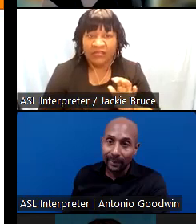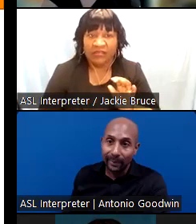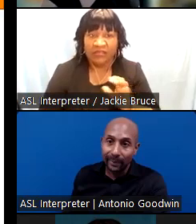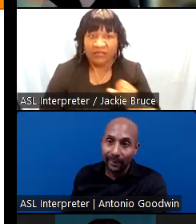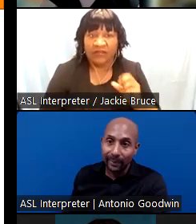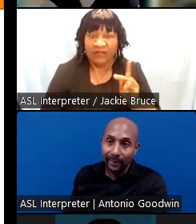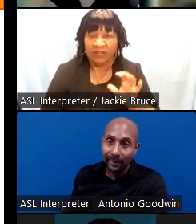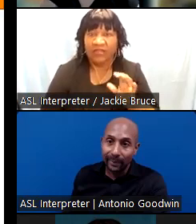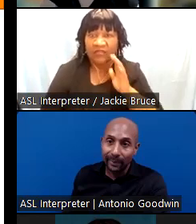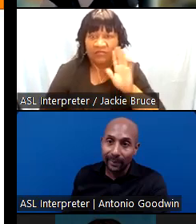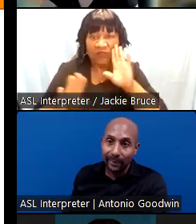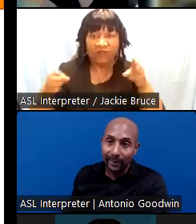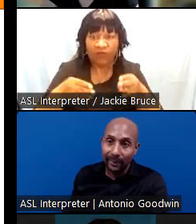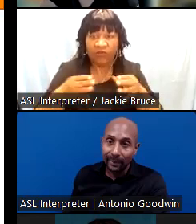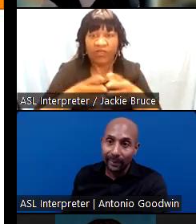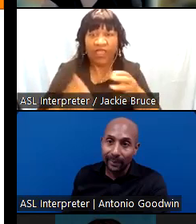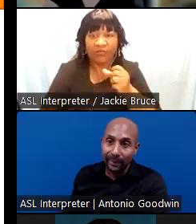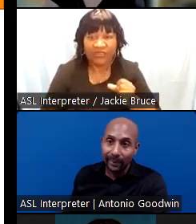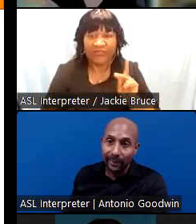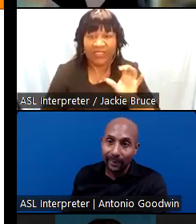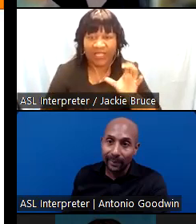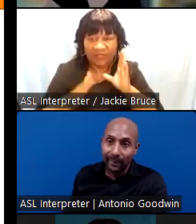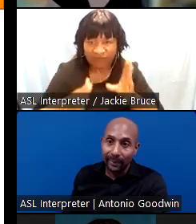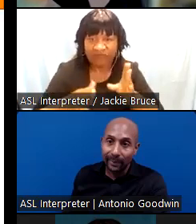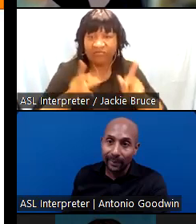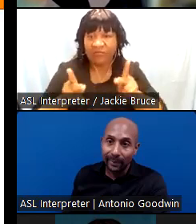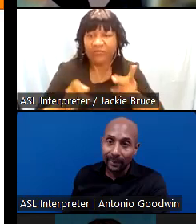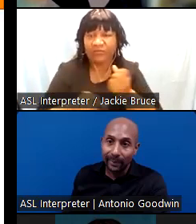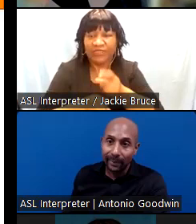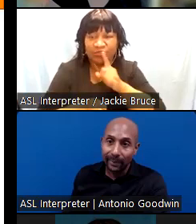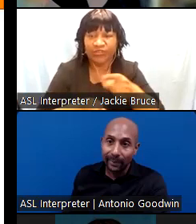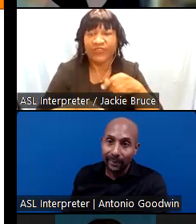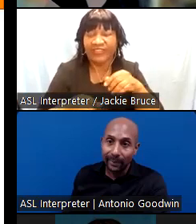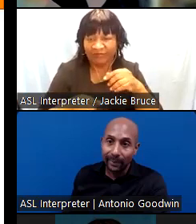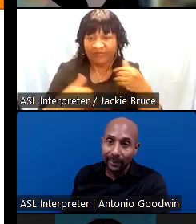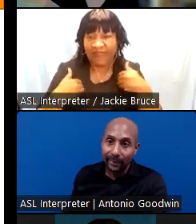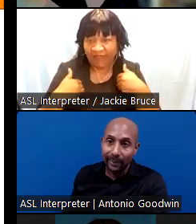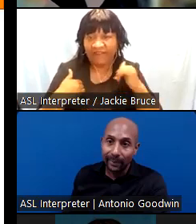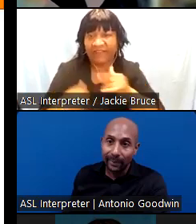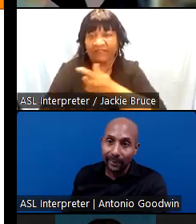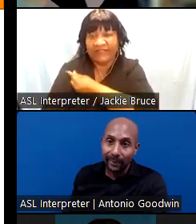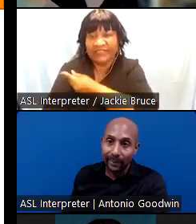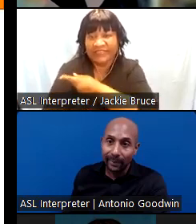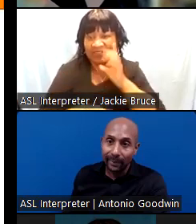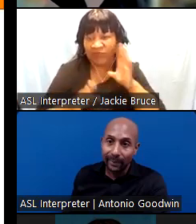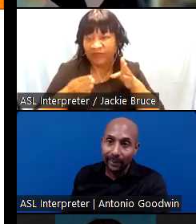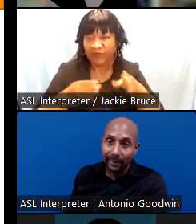of focus on South King County to make sure that they had access to the vaccines as well.